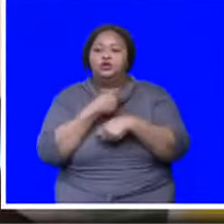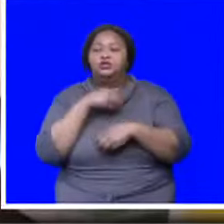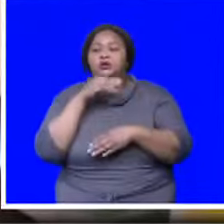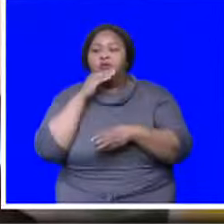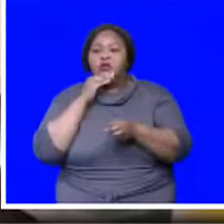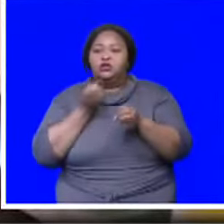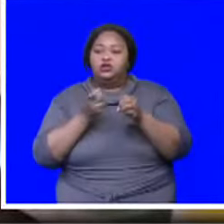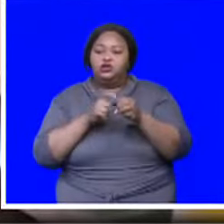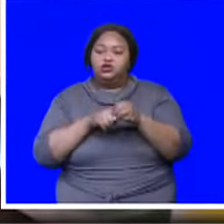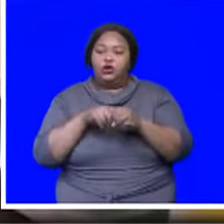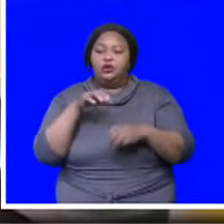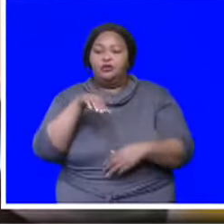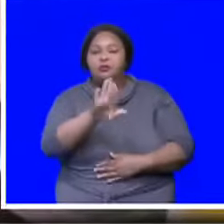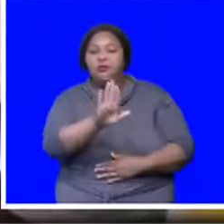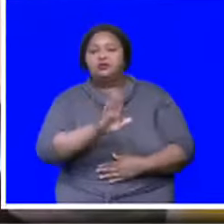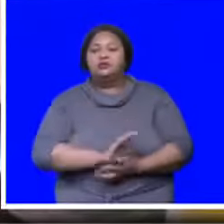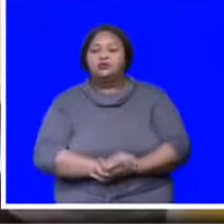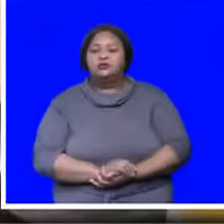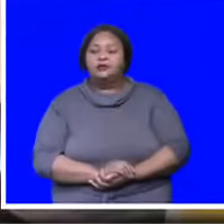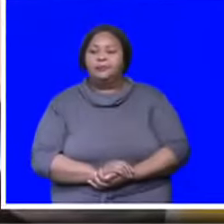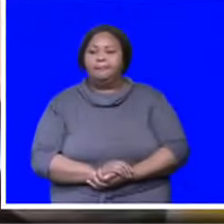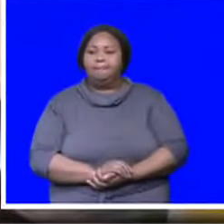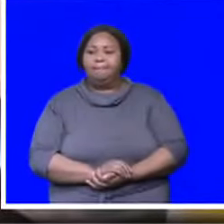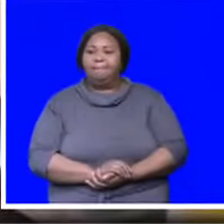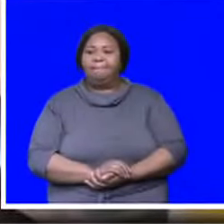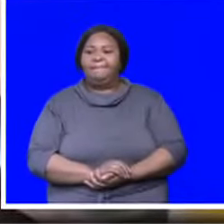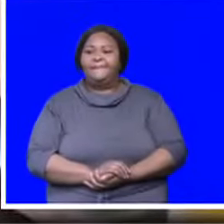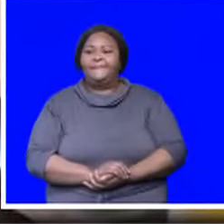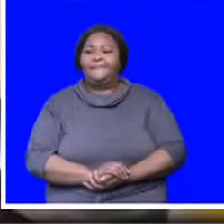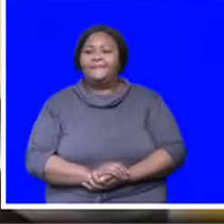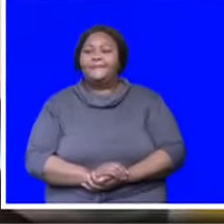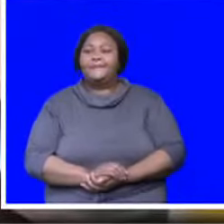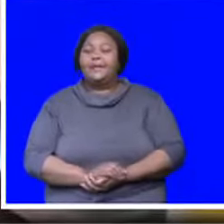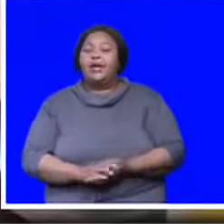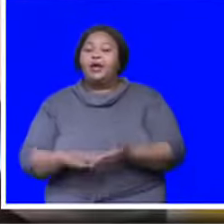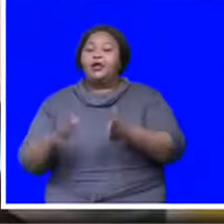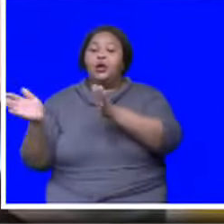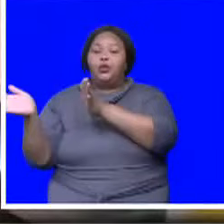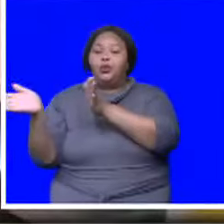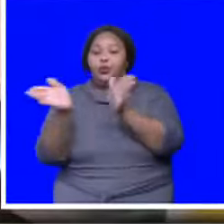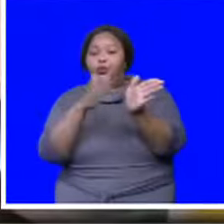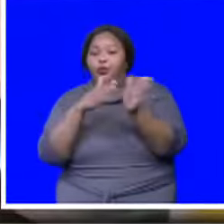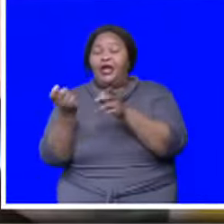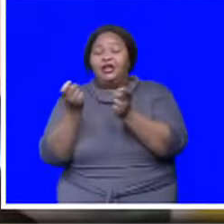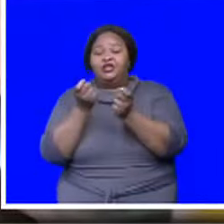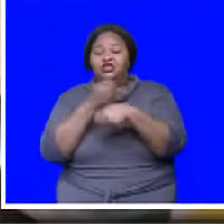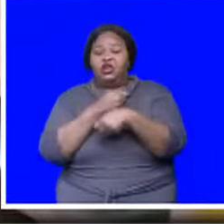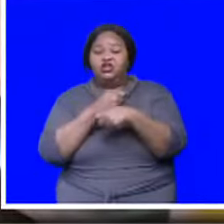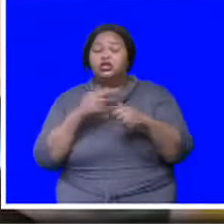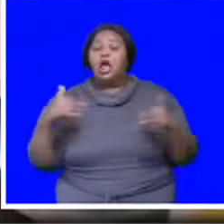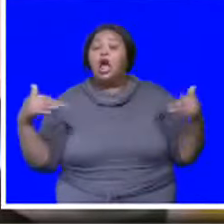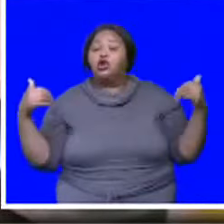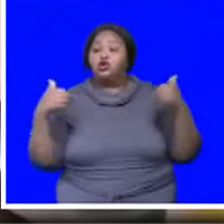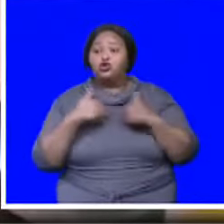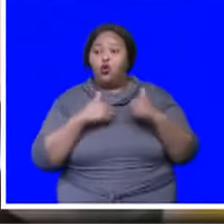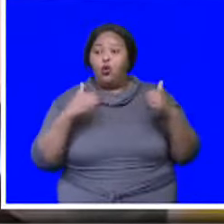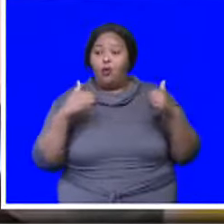we have seen the in climate change impacts in various aspects. Starting